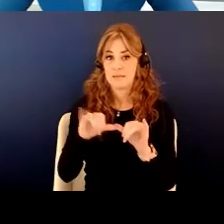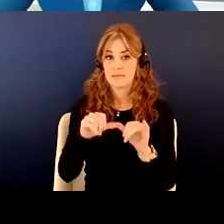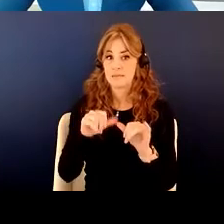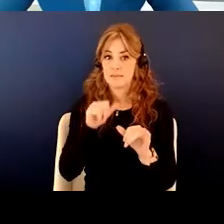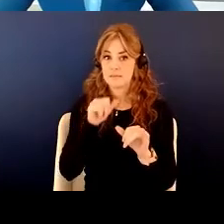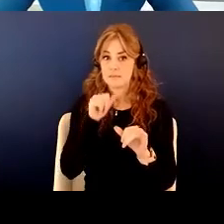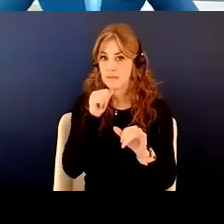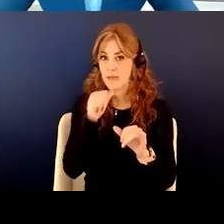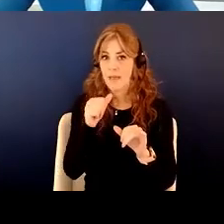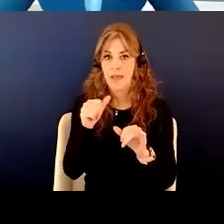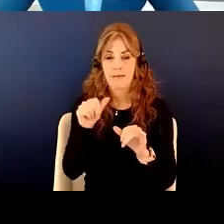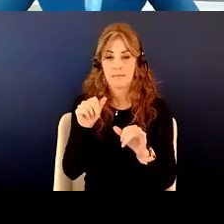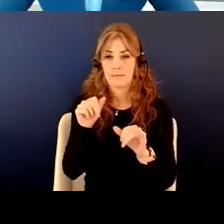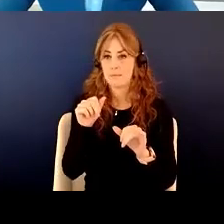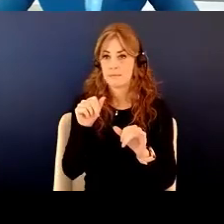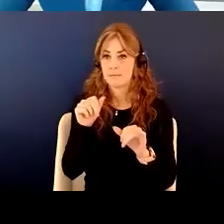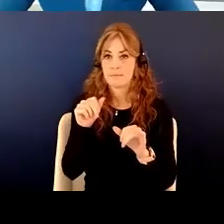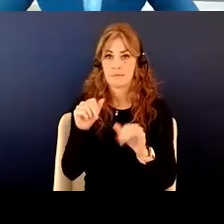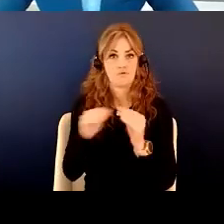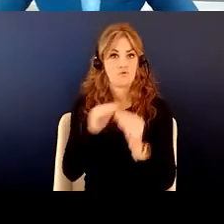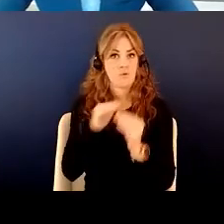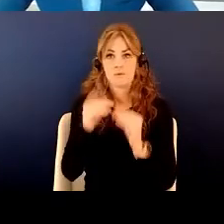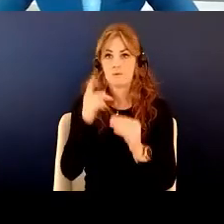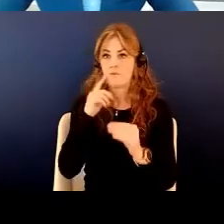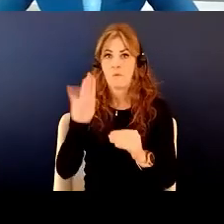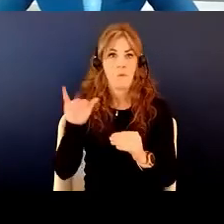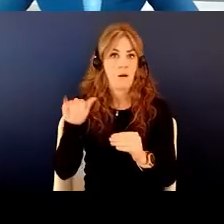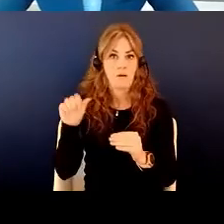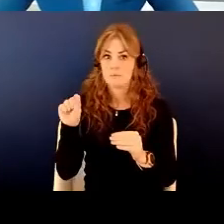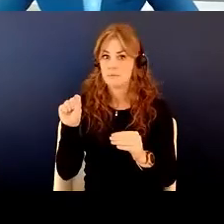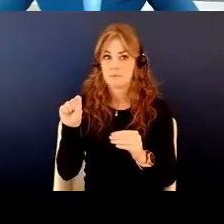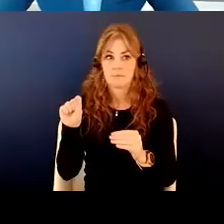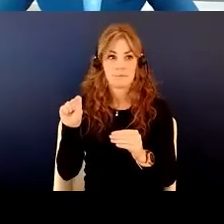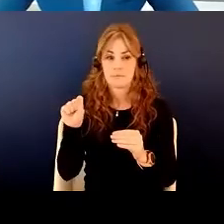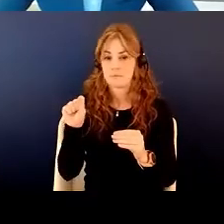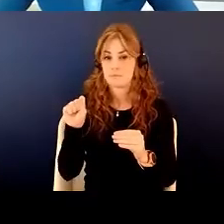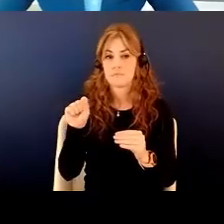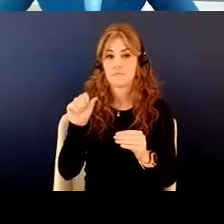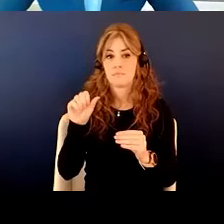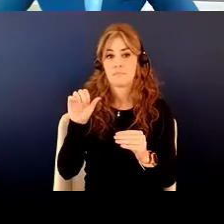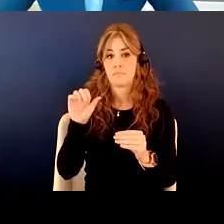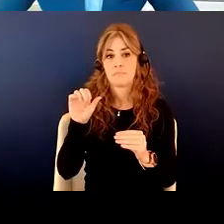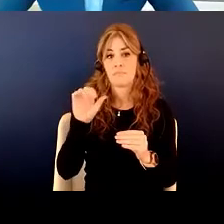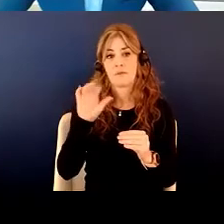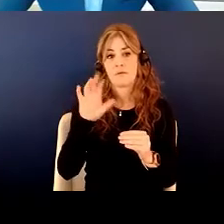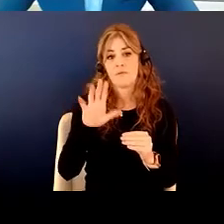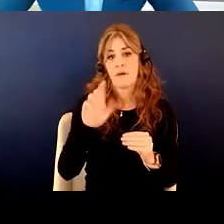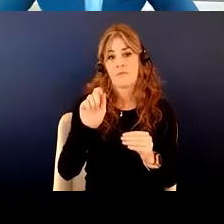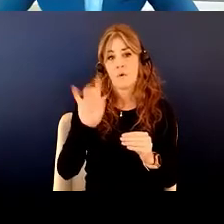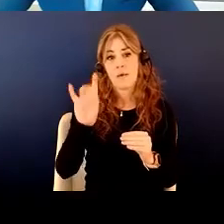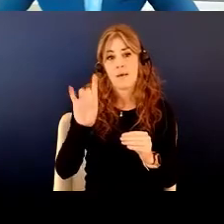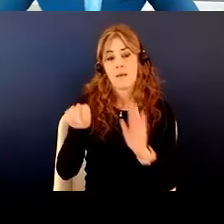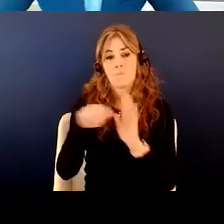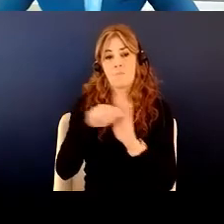is not bias corrected. So the mean of the treatment group, 5.8 minus 16.2.